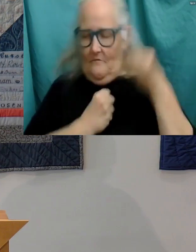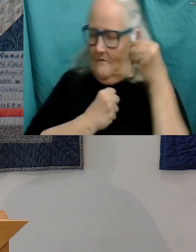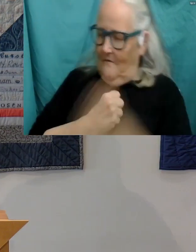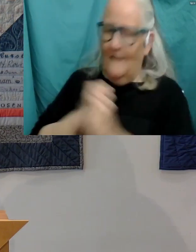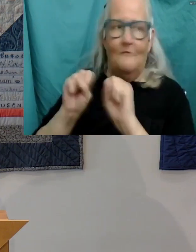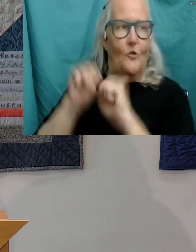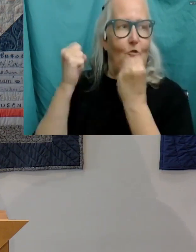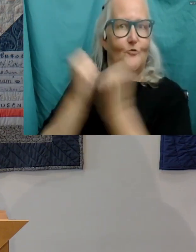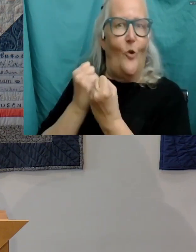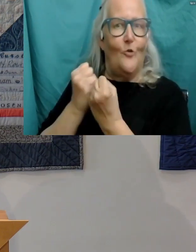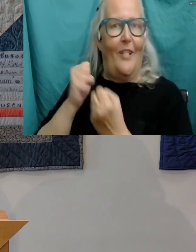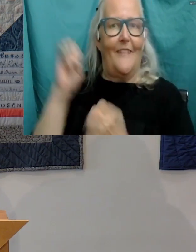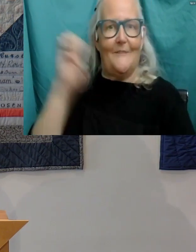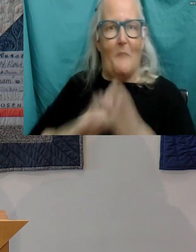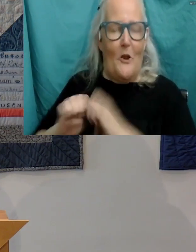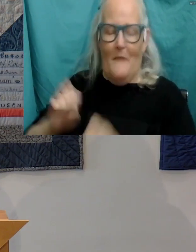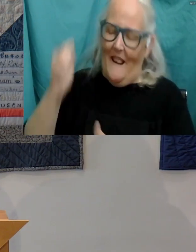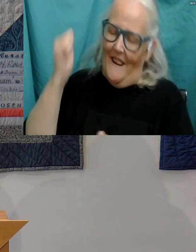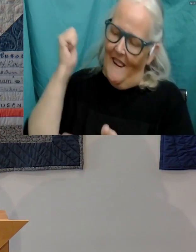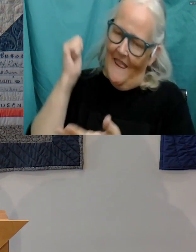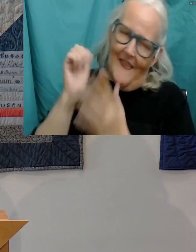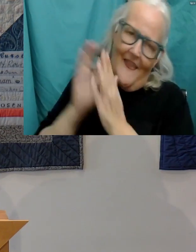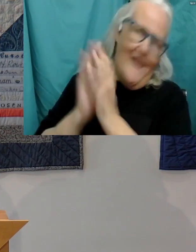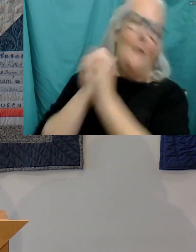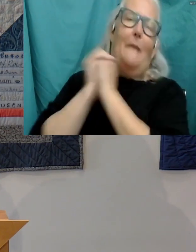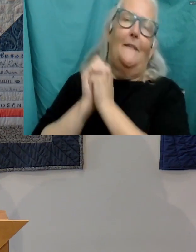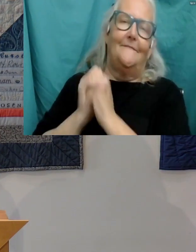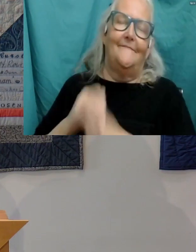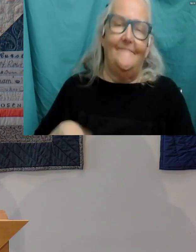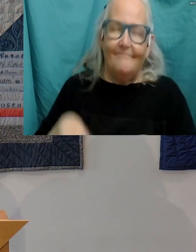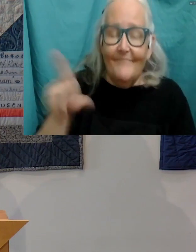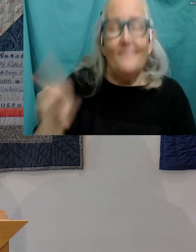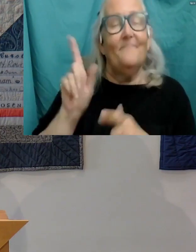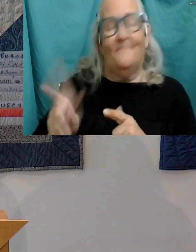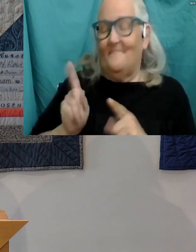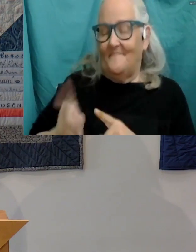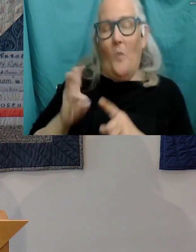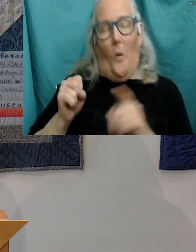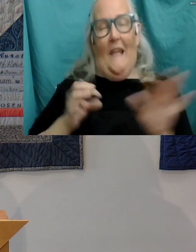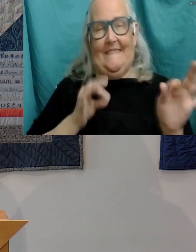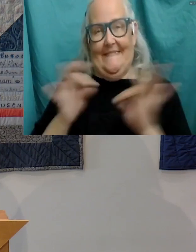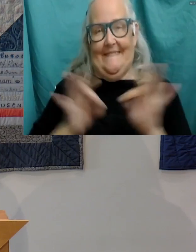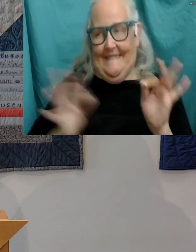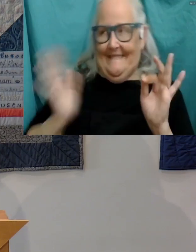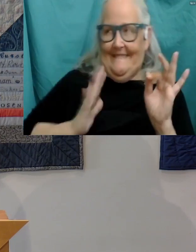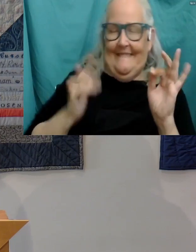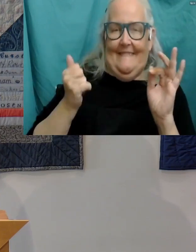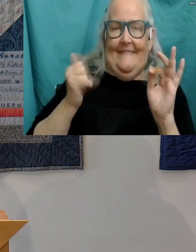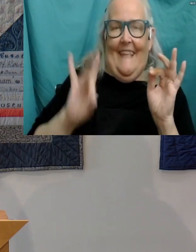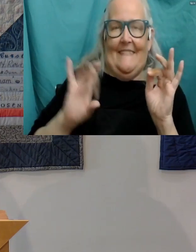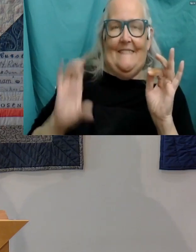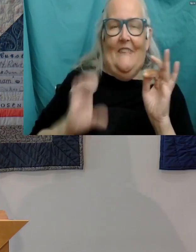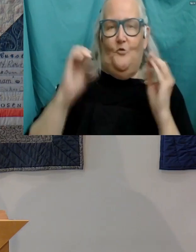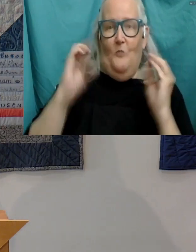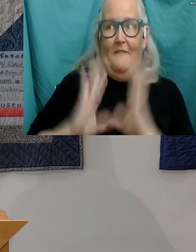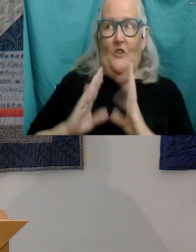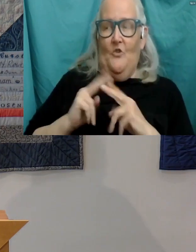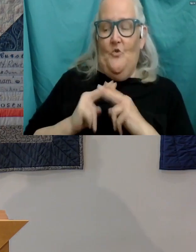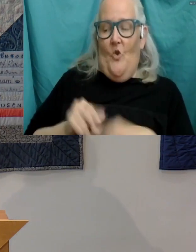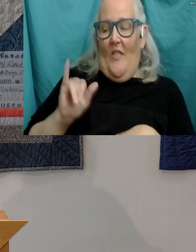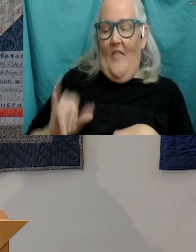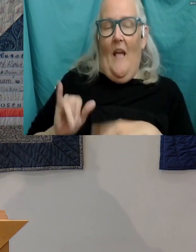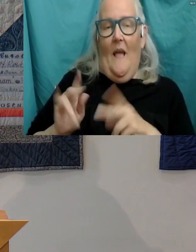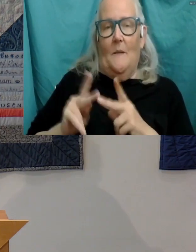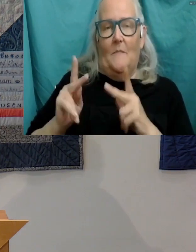Amen. Libertalia was described by that 18th century professor as a place committed to political and